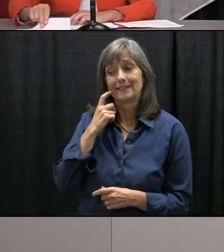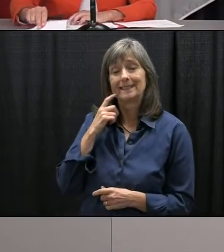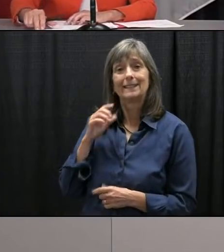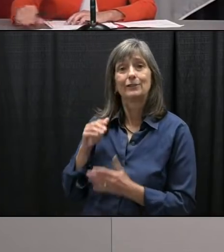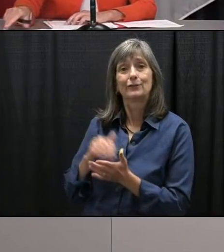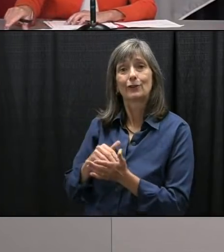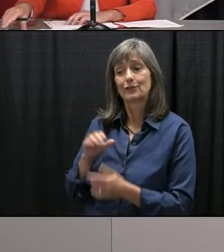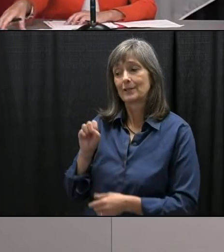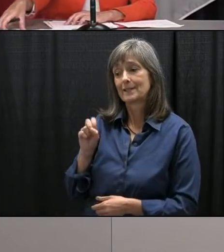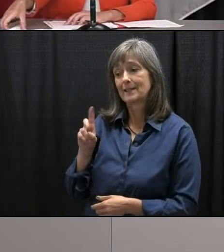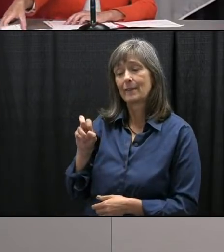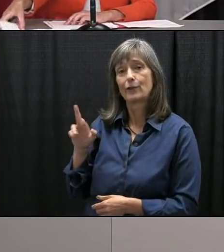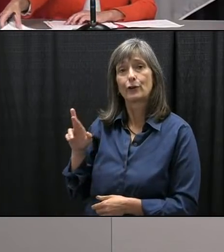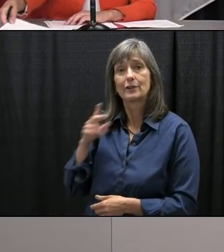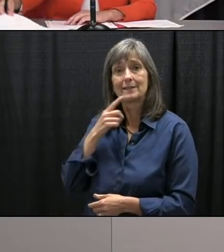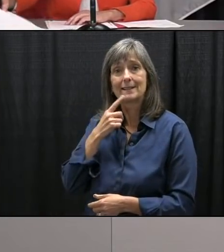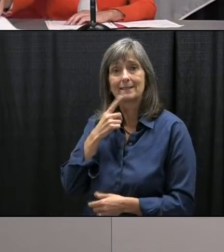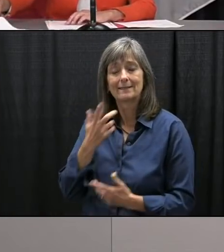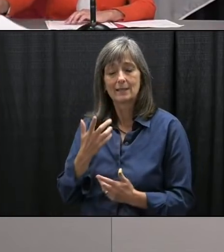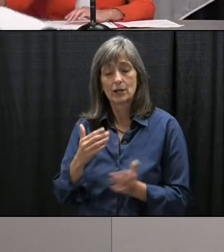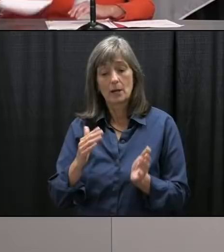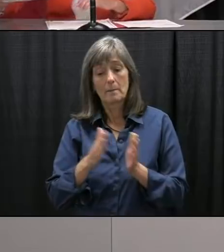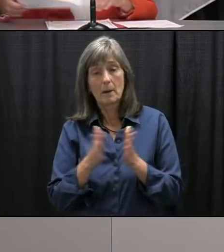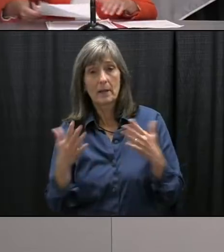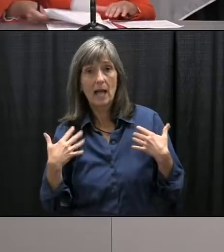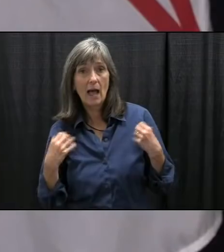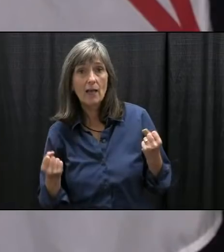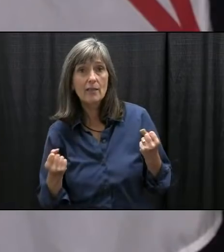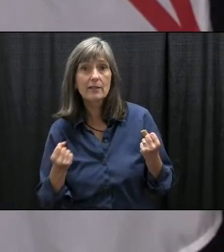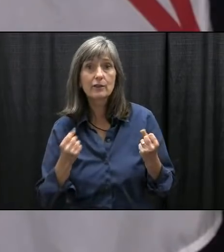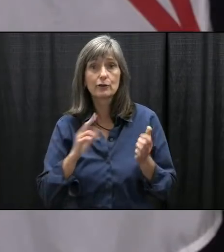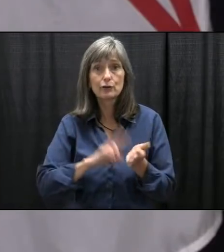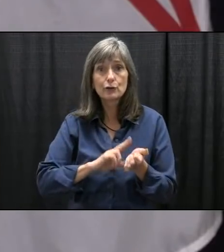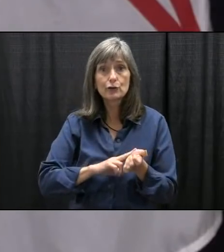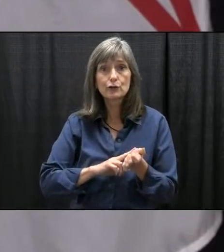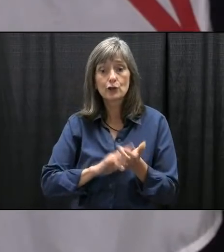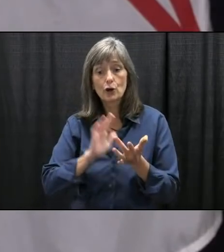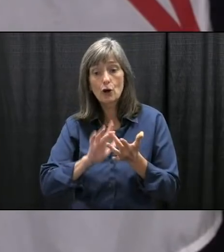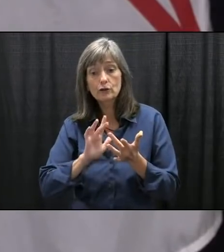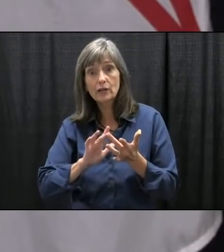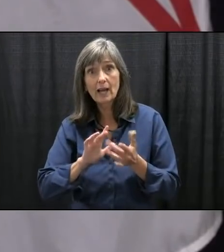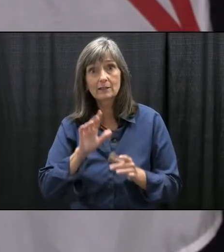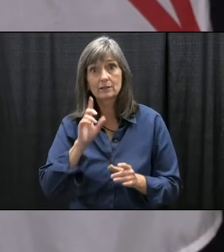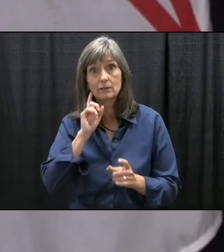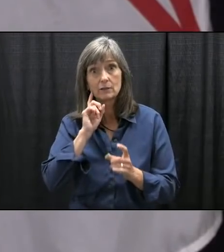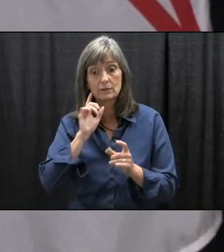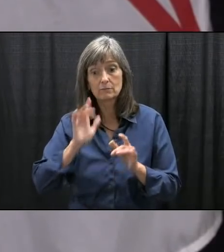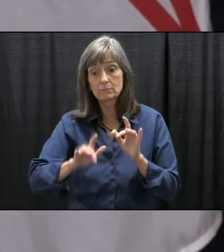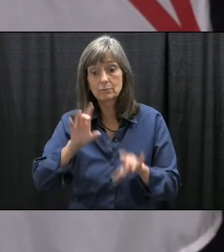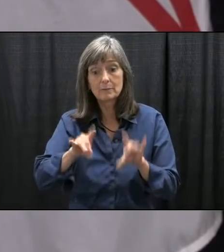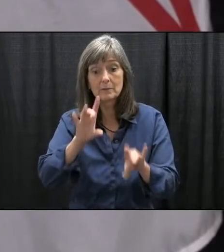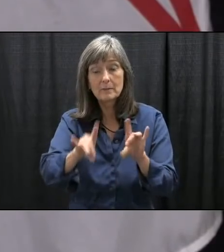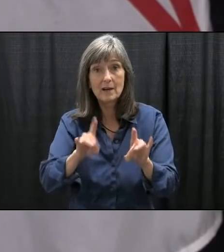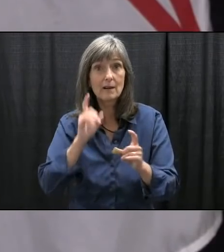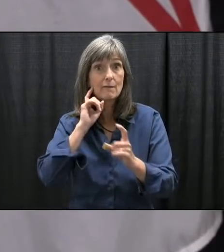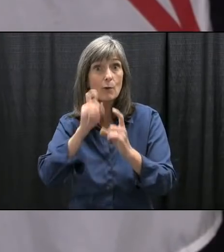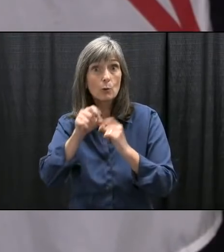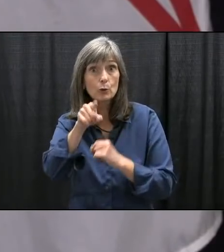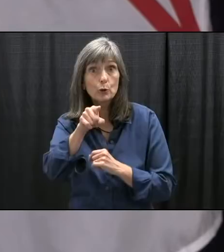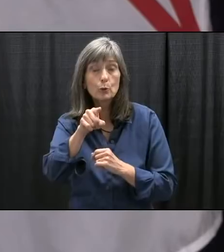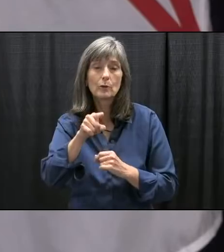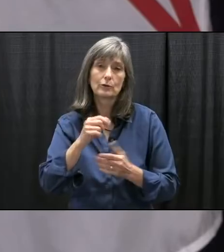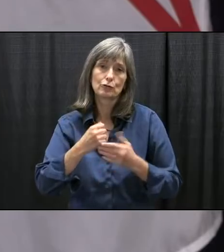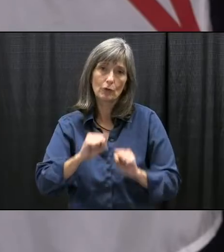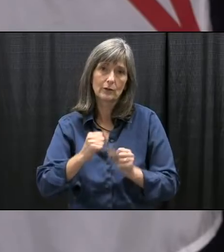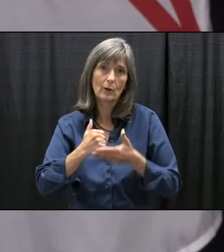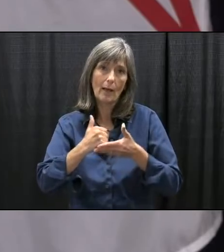said, actually. Public health nurses or contact tracers who call you are trying to help you. And the vast majority